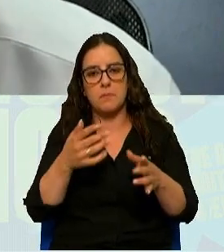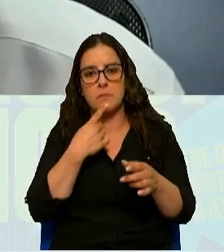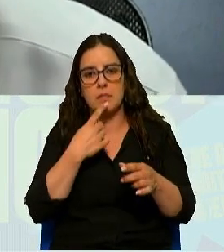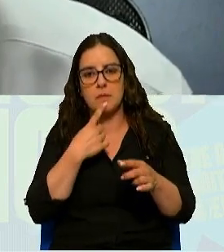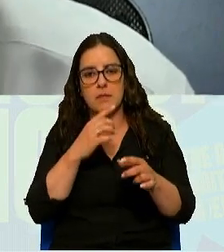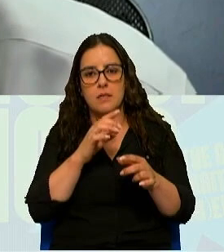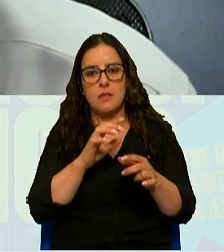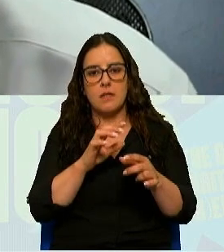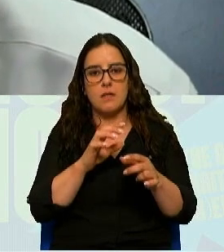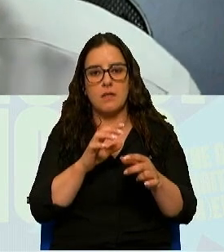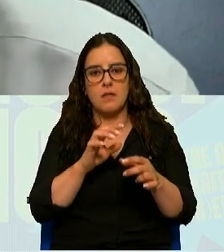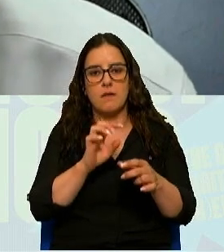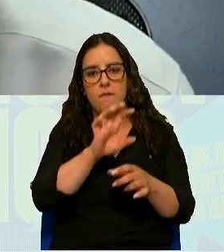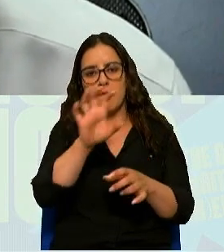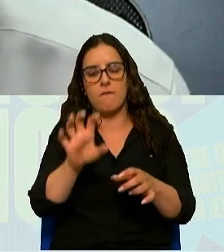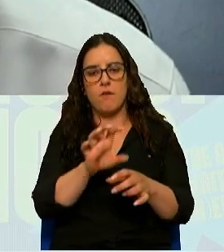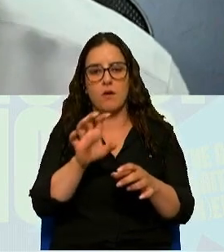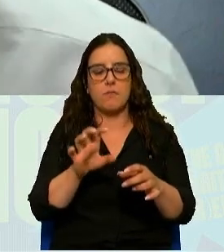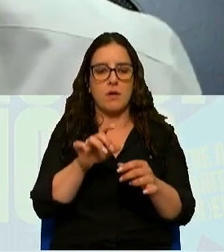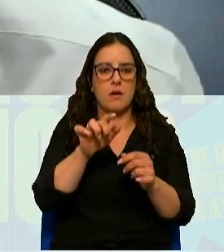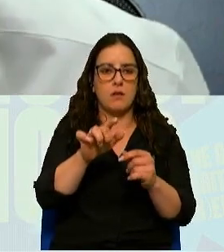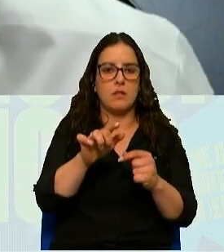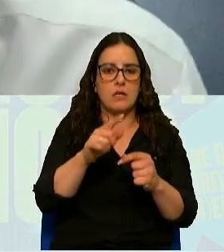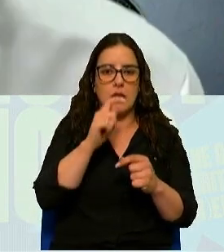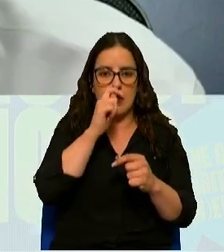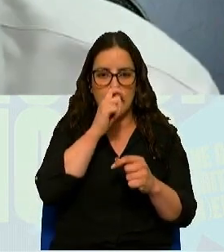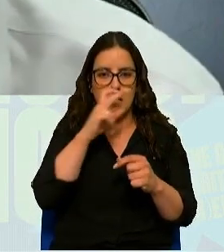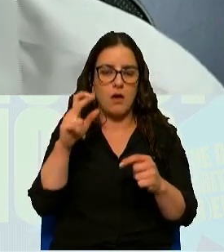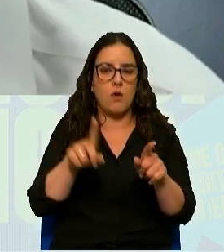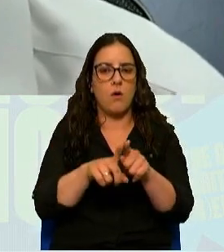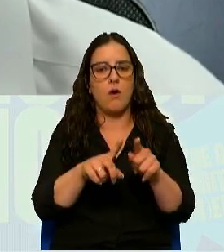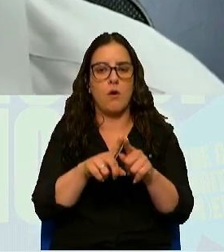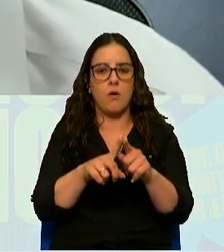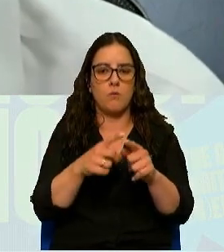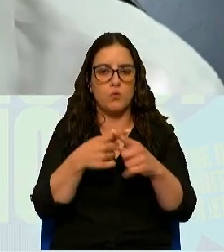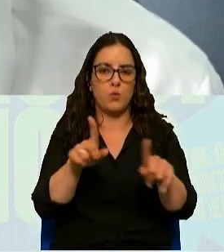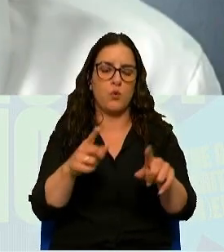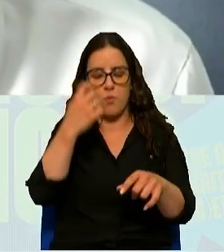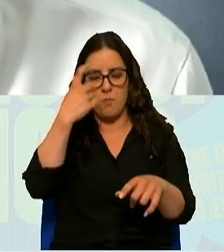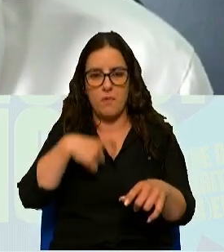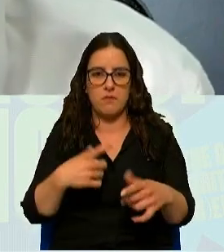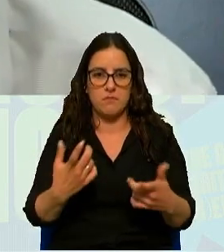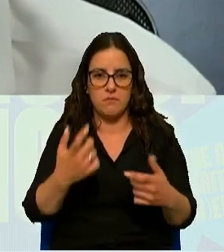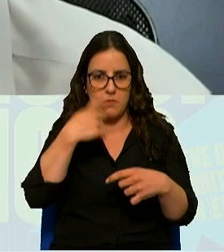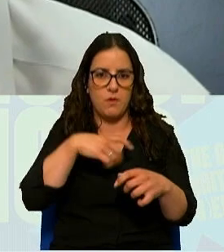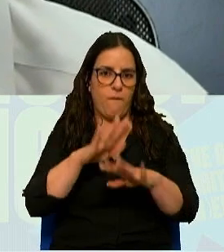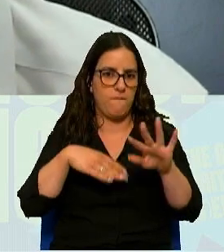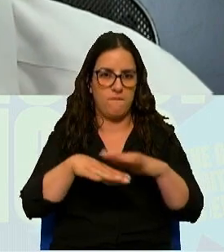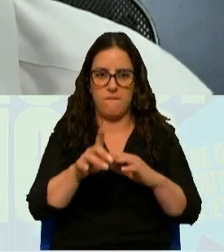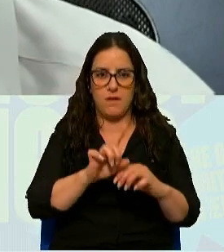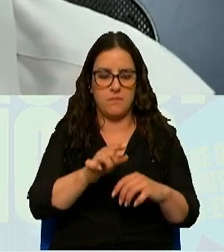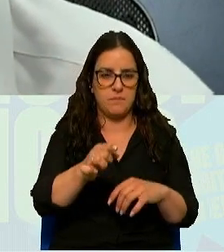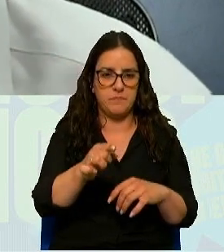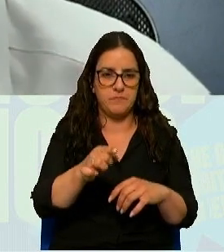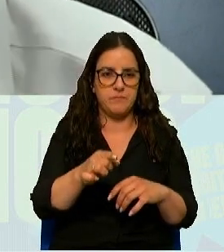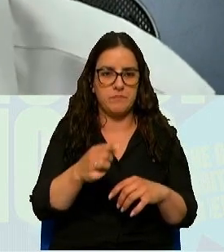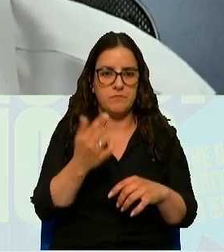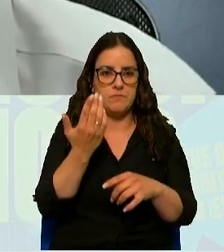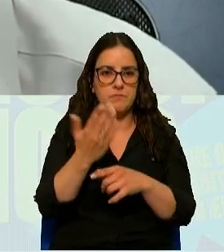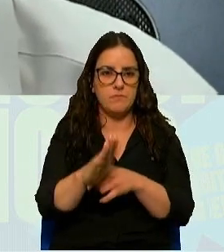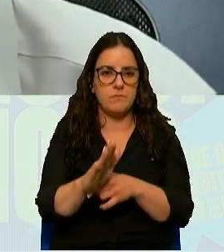Again, a mistake that no human would ever make. This one, one of my favorites quickly, Burger King. So